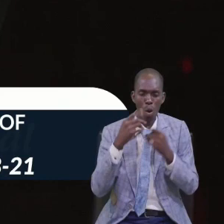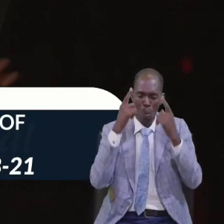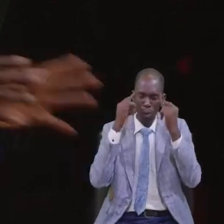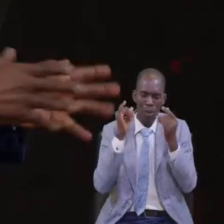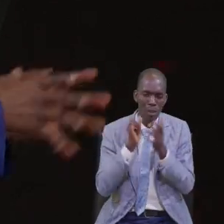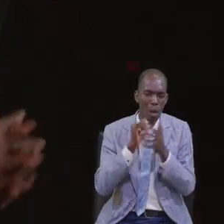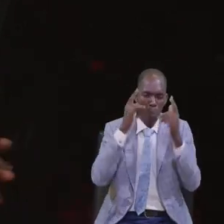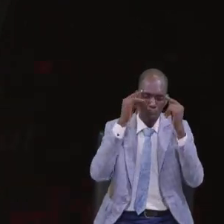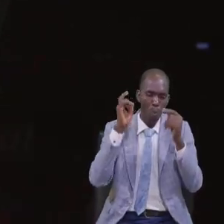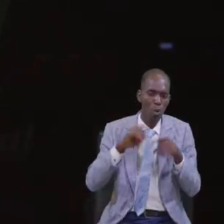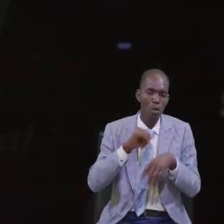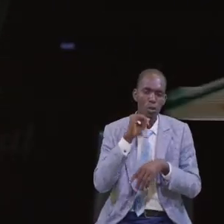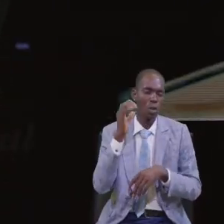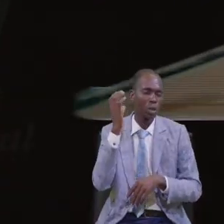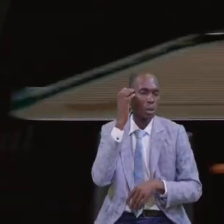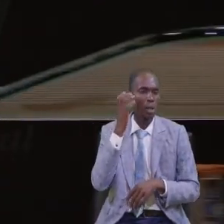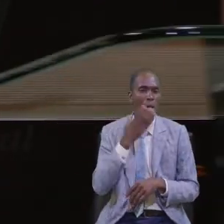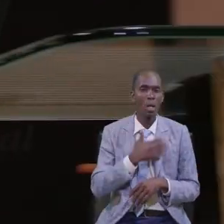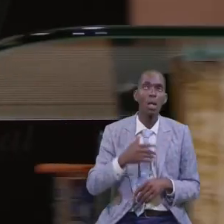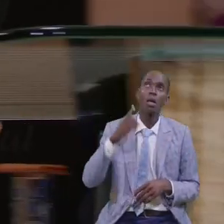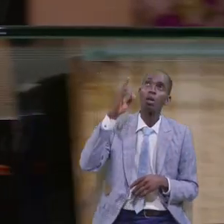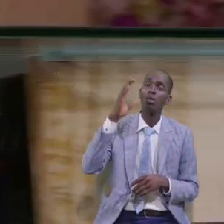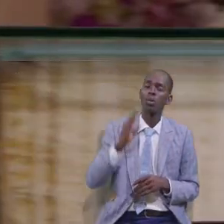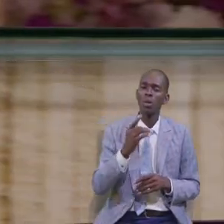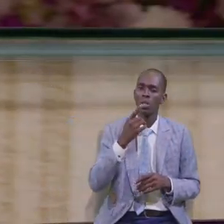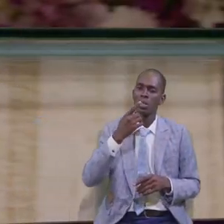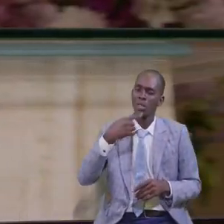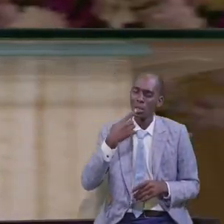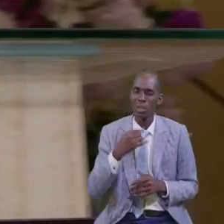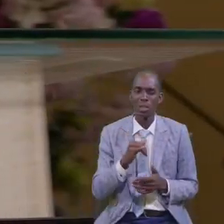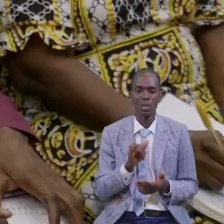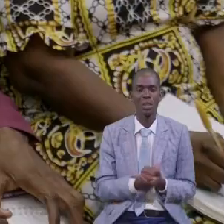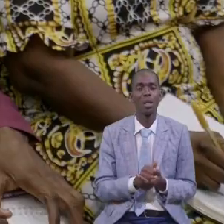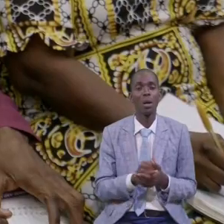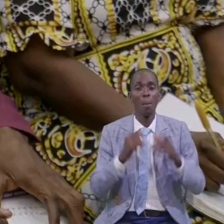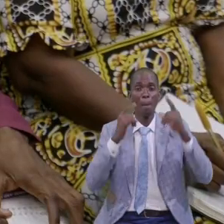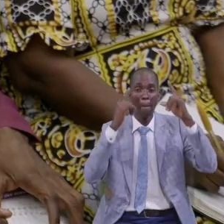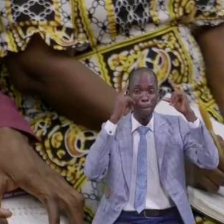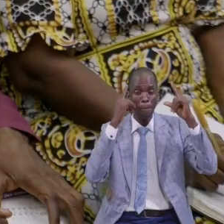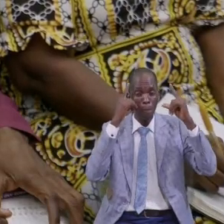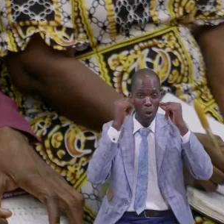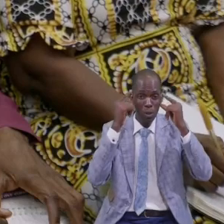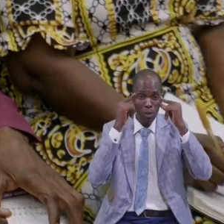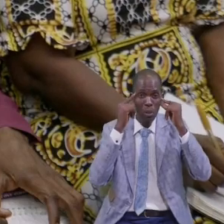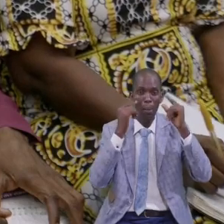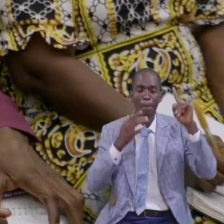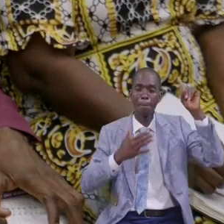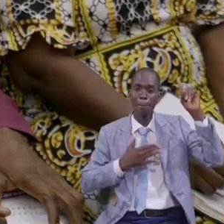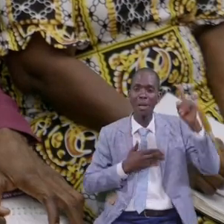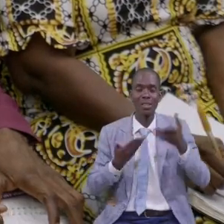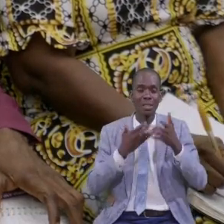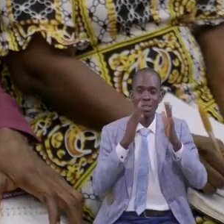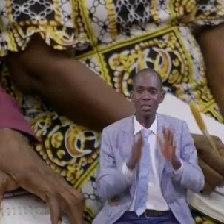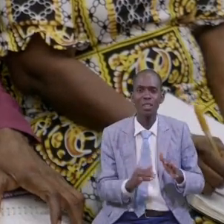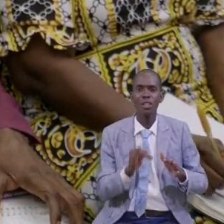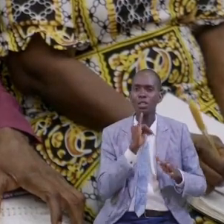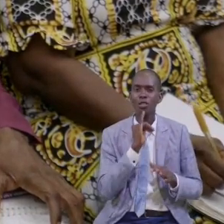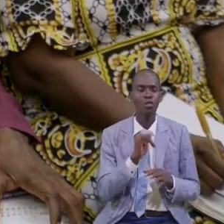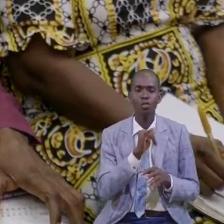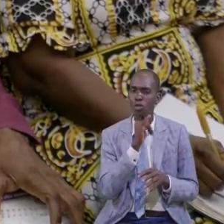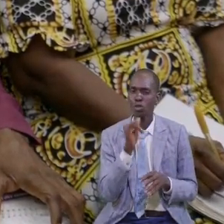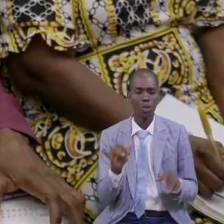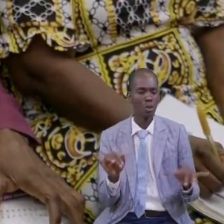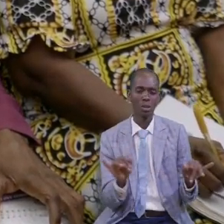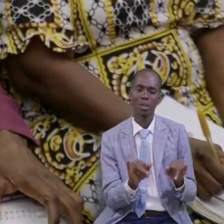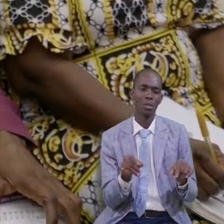hear. And here God comes and God said, Moses, my servant, is not so, who is